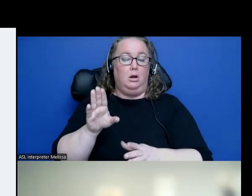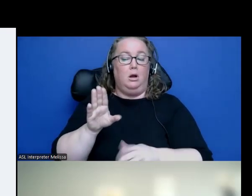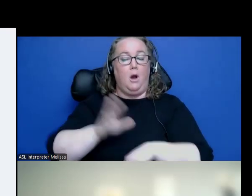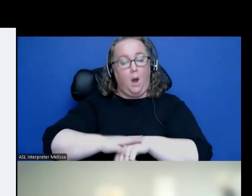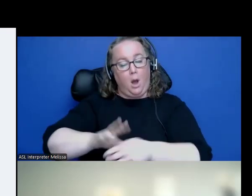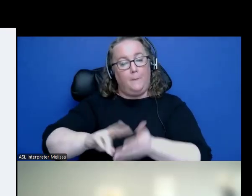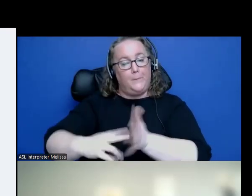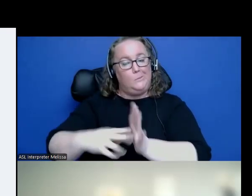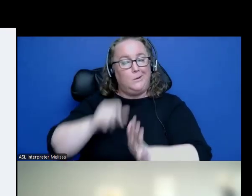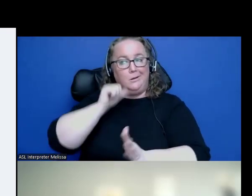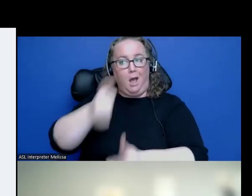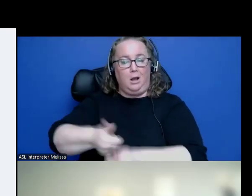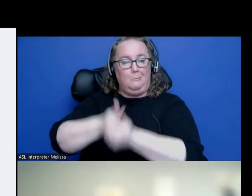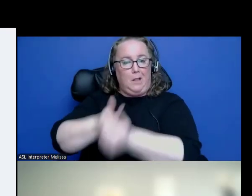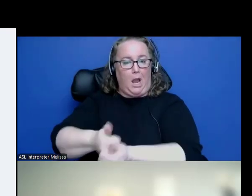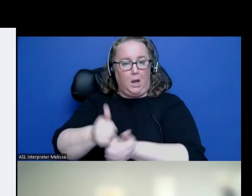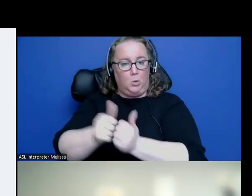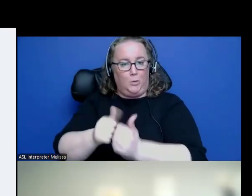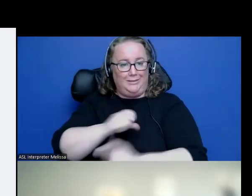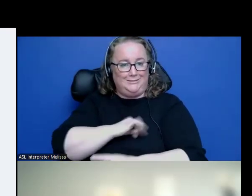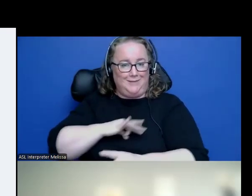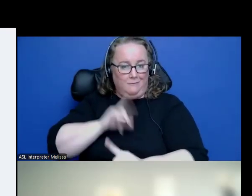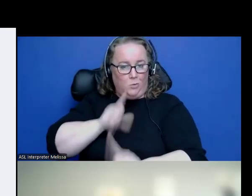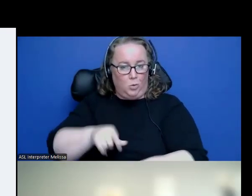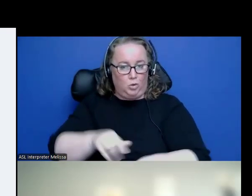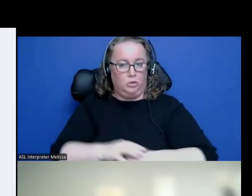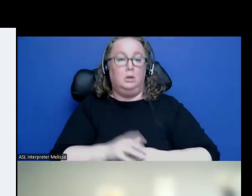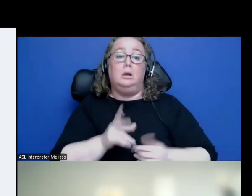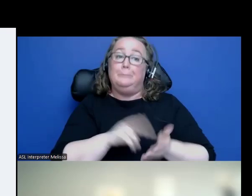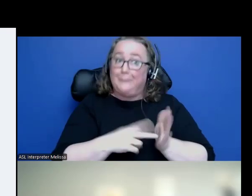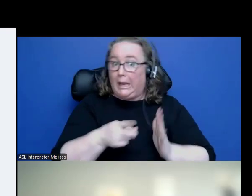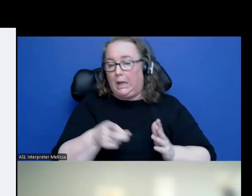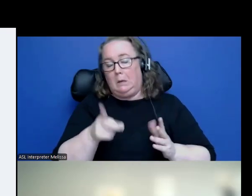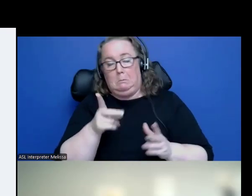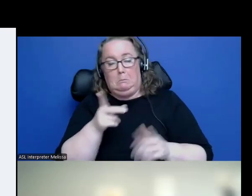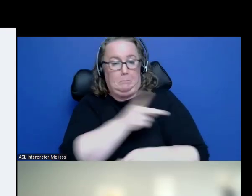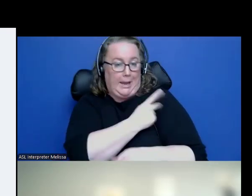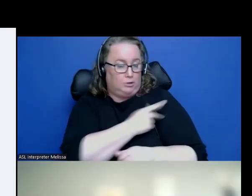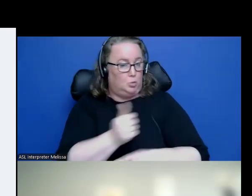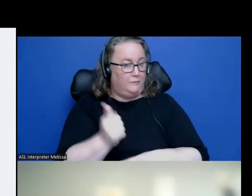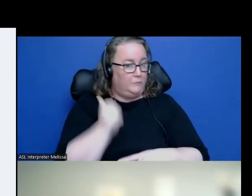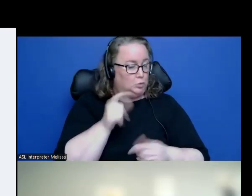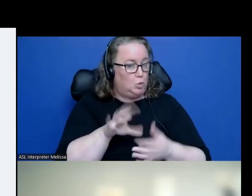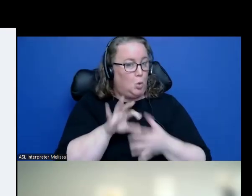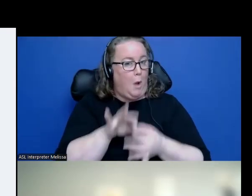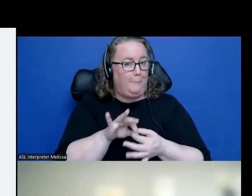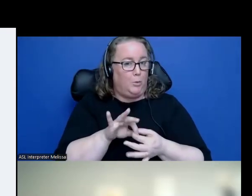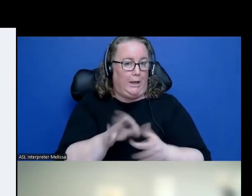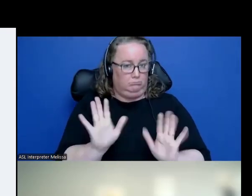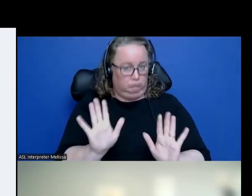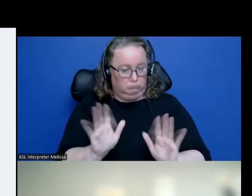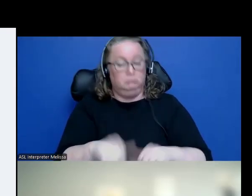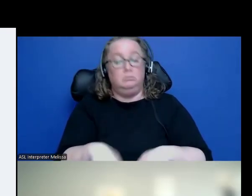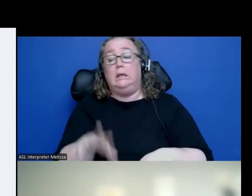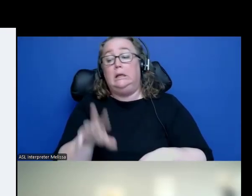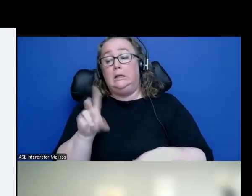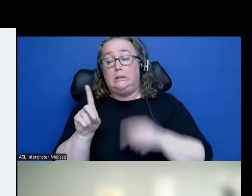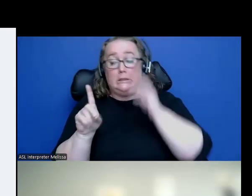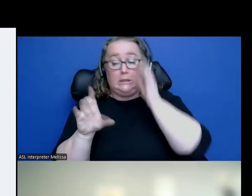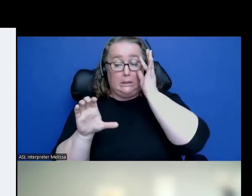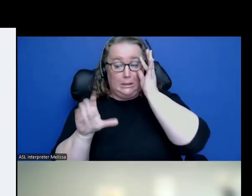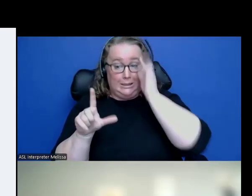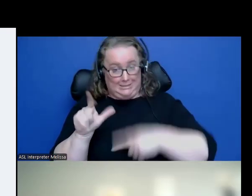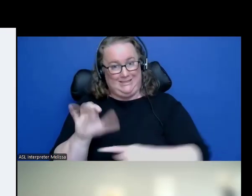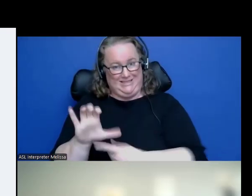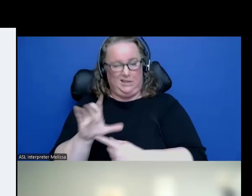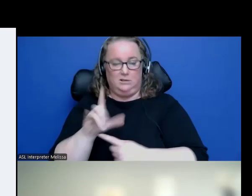meaning patients refusing to cooperate. And as a result, DLC is concerned